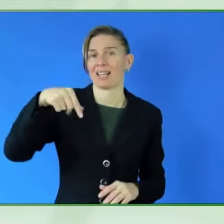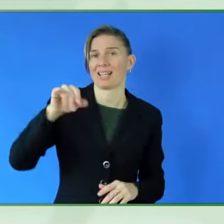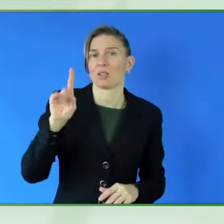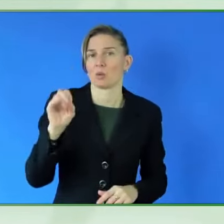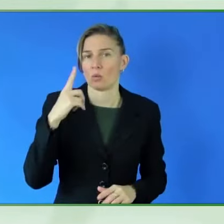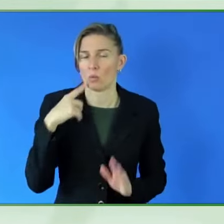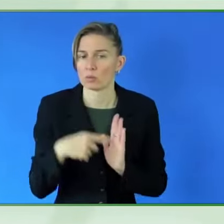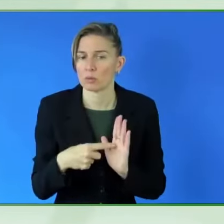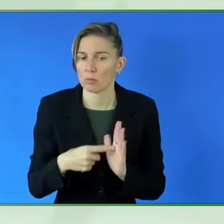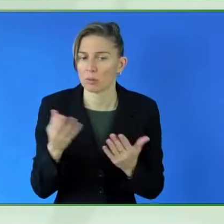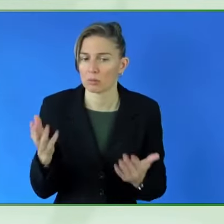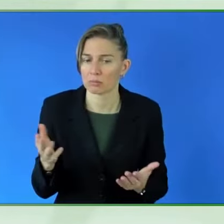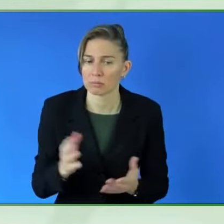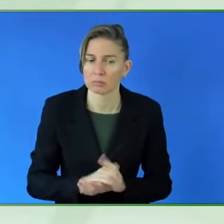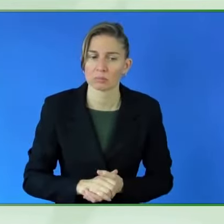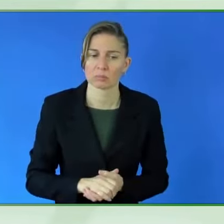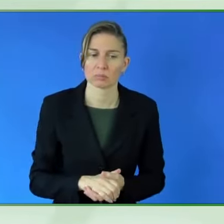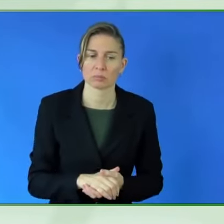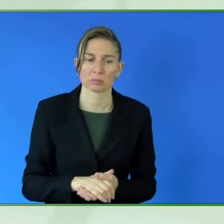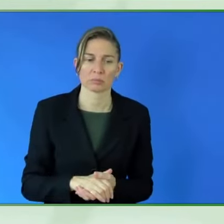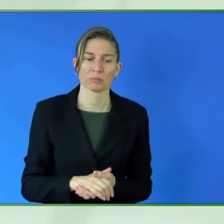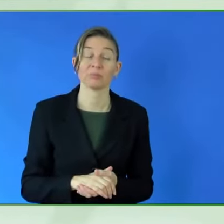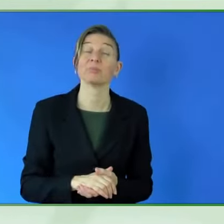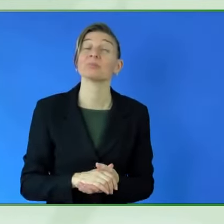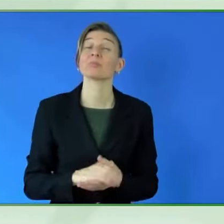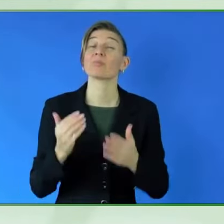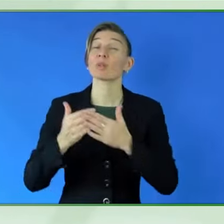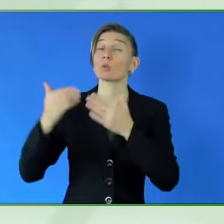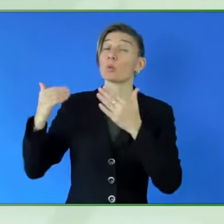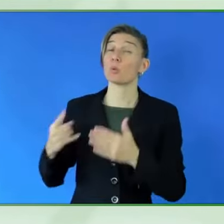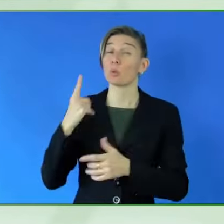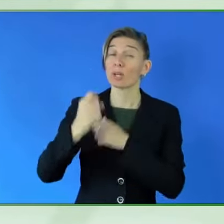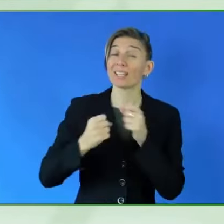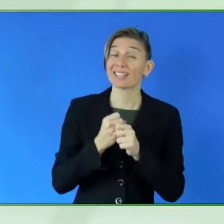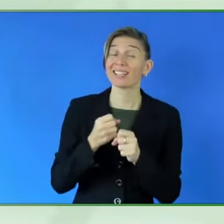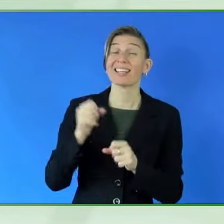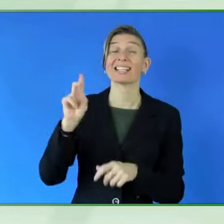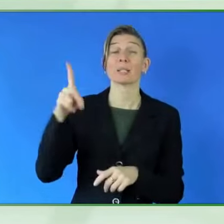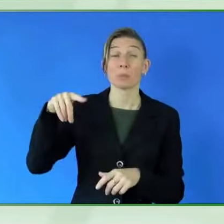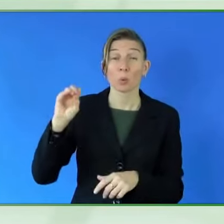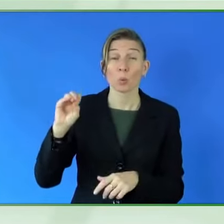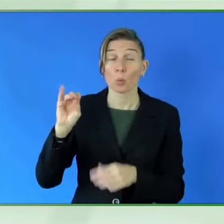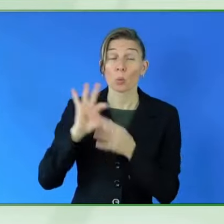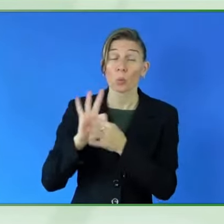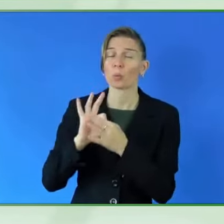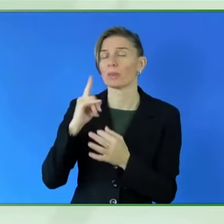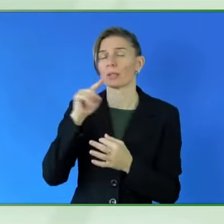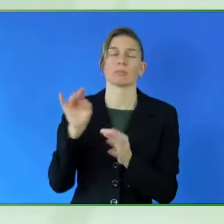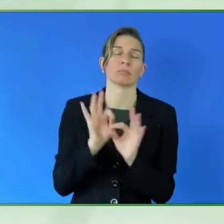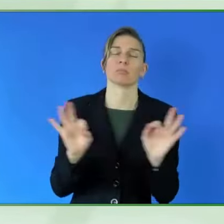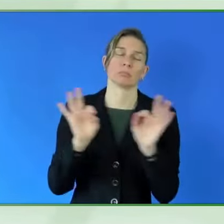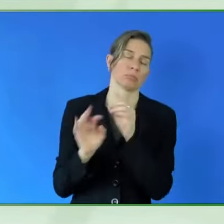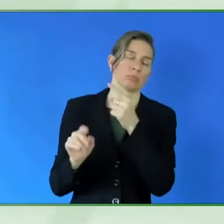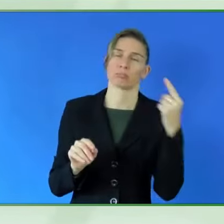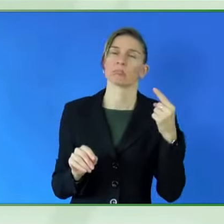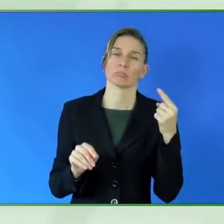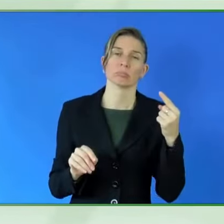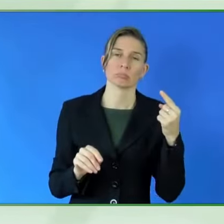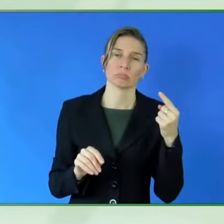the cooperation with the DPOs is very important in this situation. Also, as we see